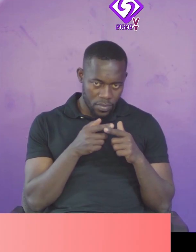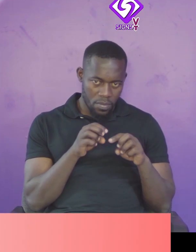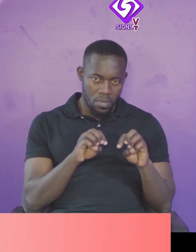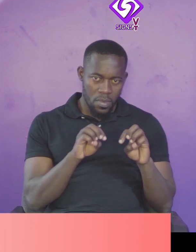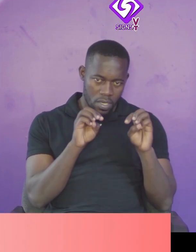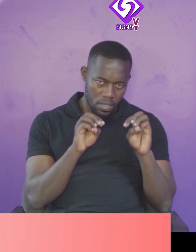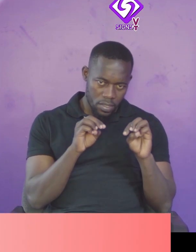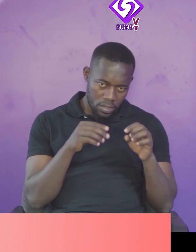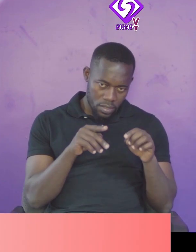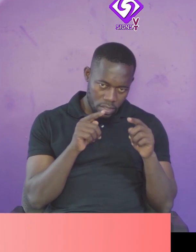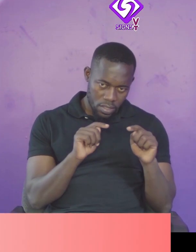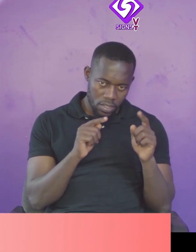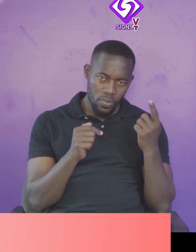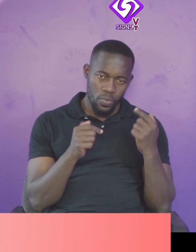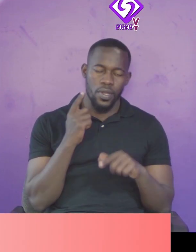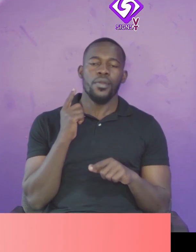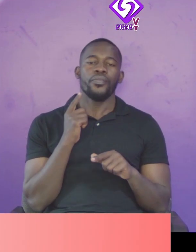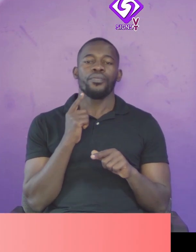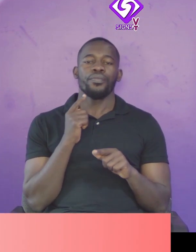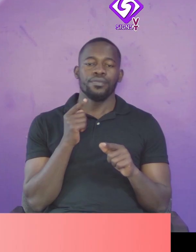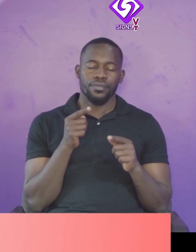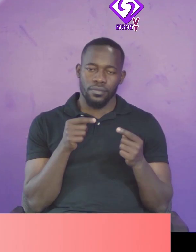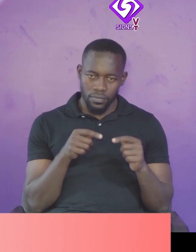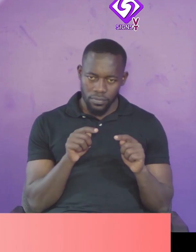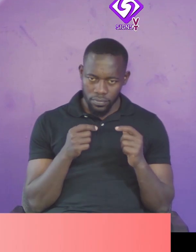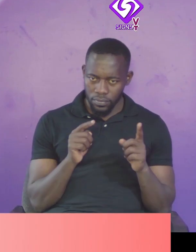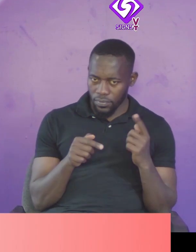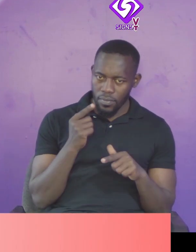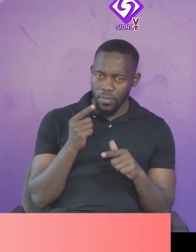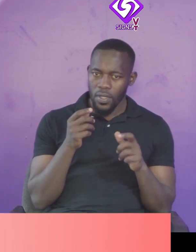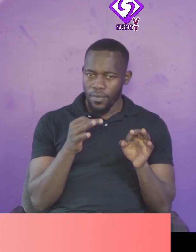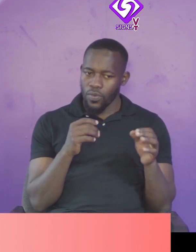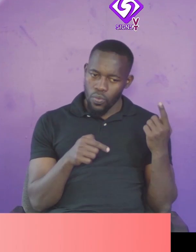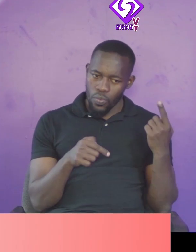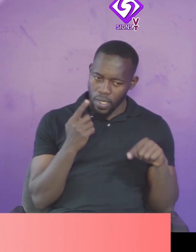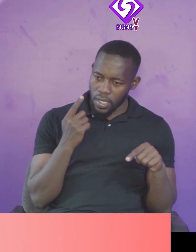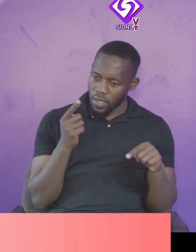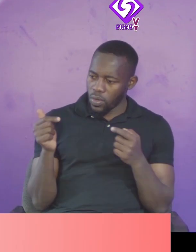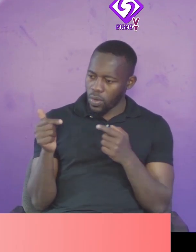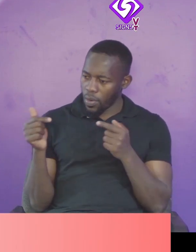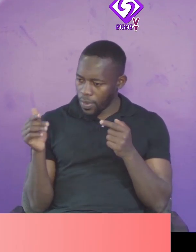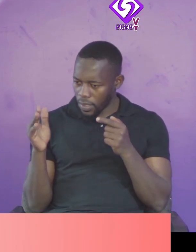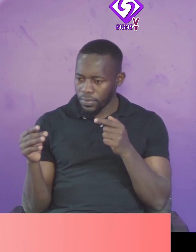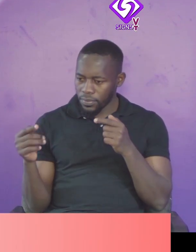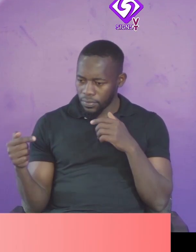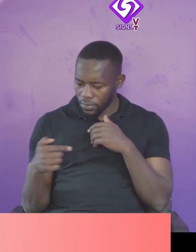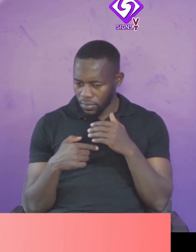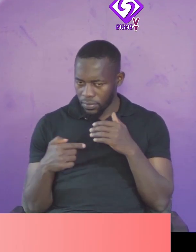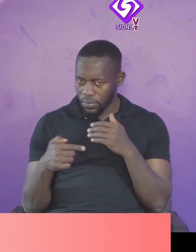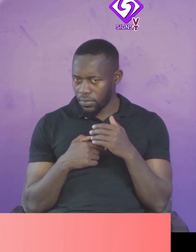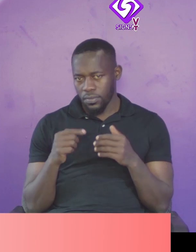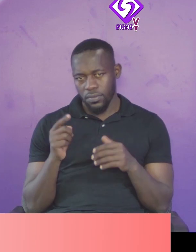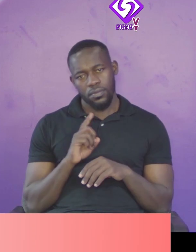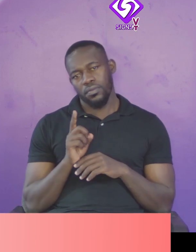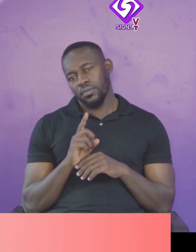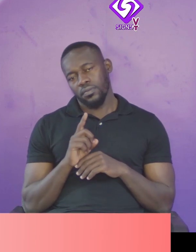they are leading, they know how to contain the opponent so that it doesn't harm them. You